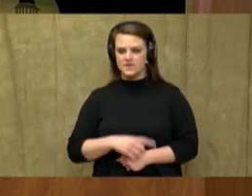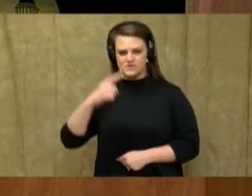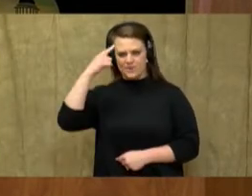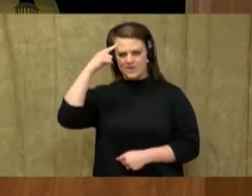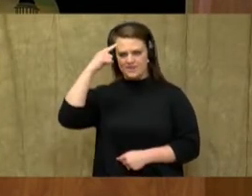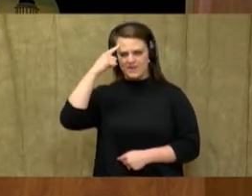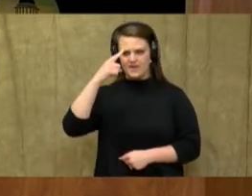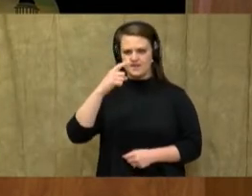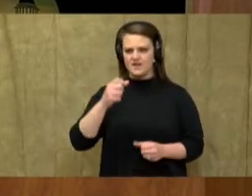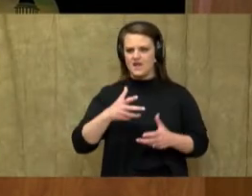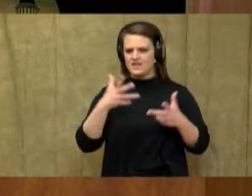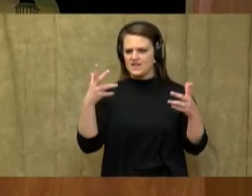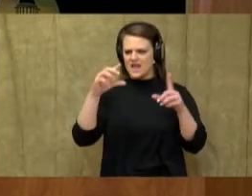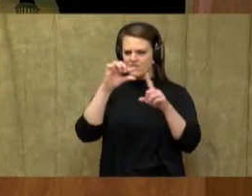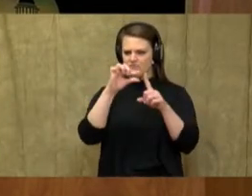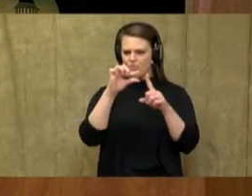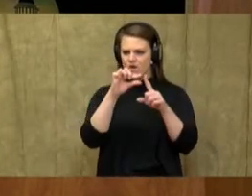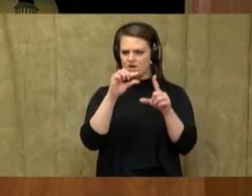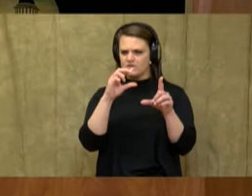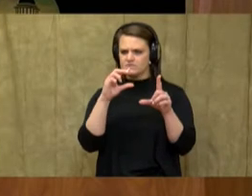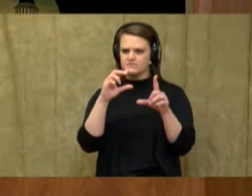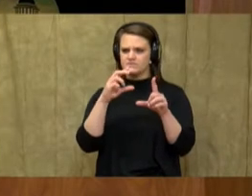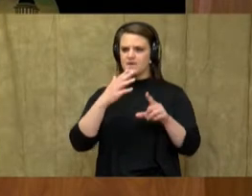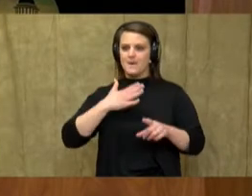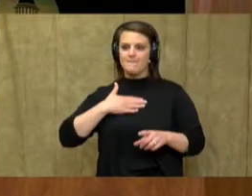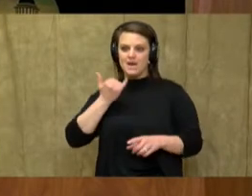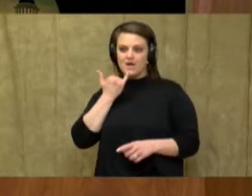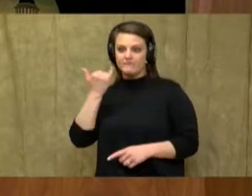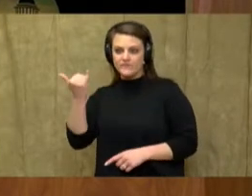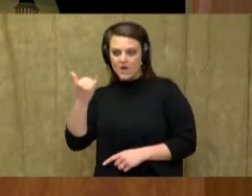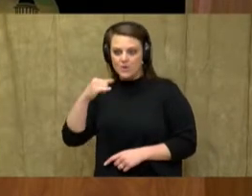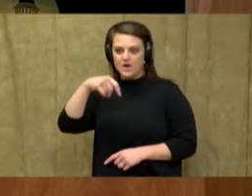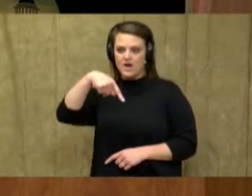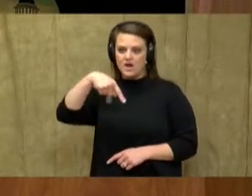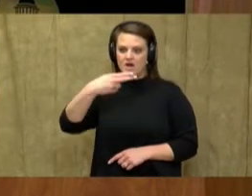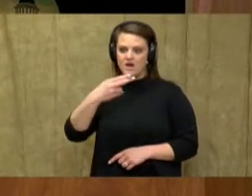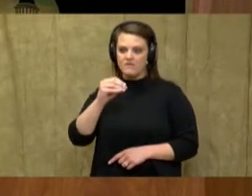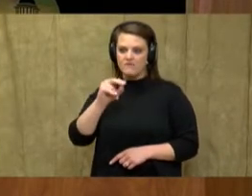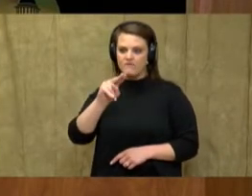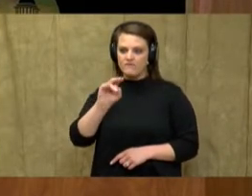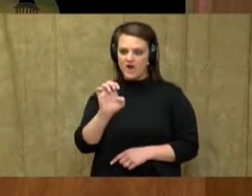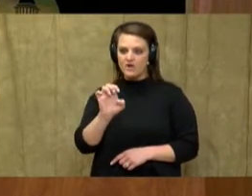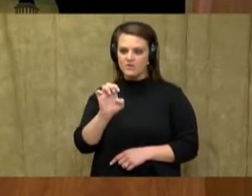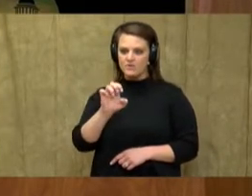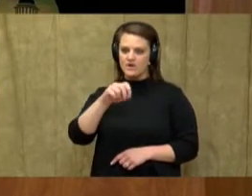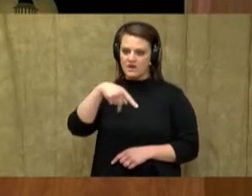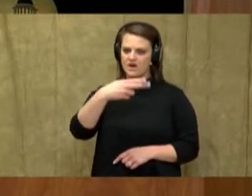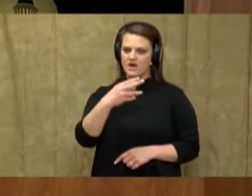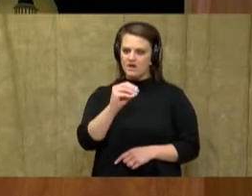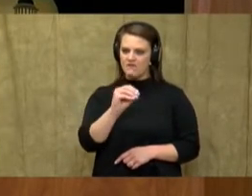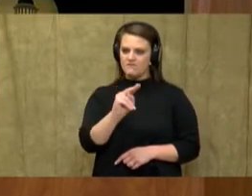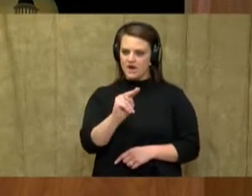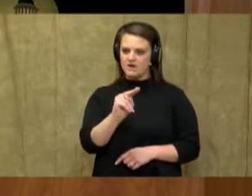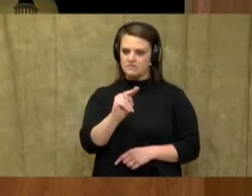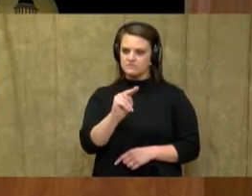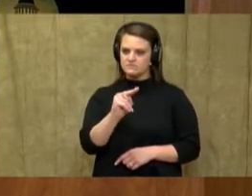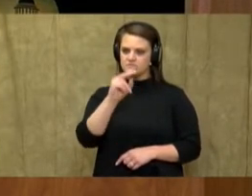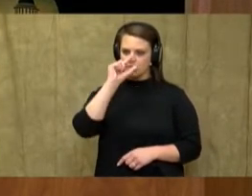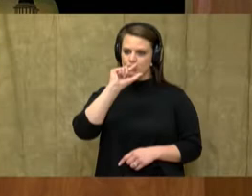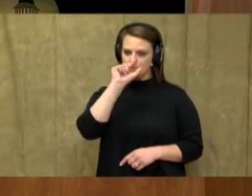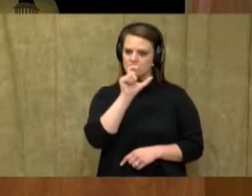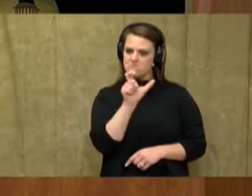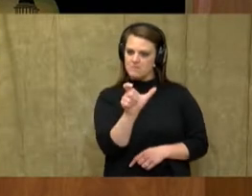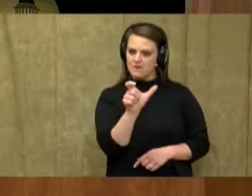about a lot of words that, you know, think about my phone. When I use my phone, it has the same Greek or